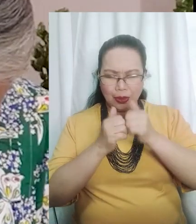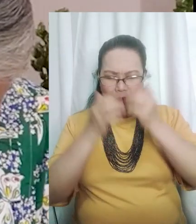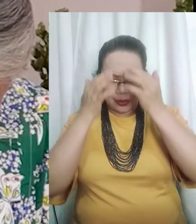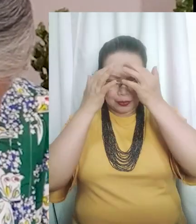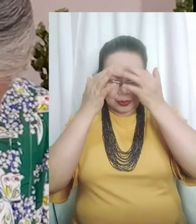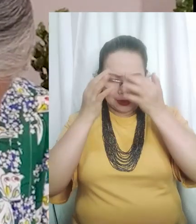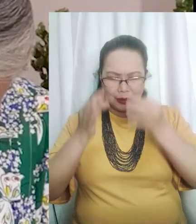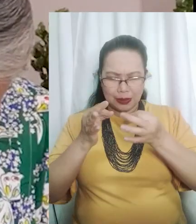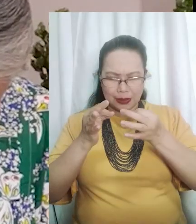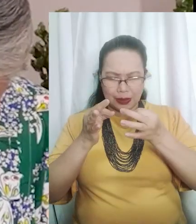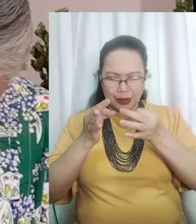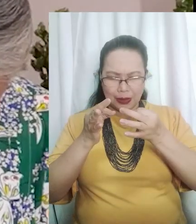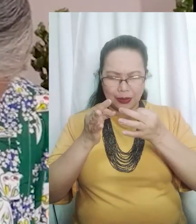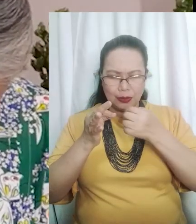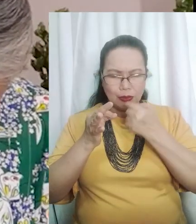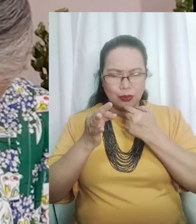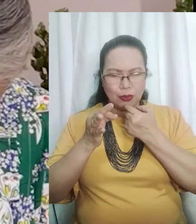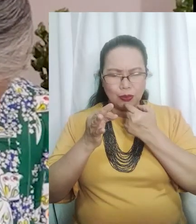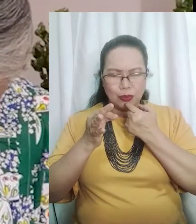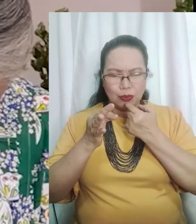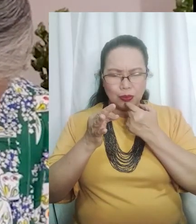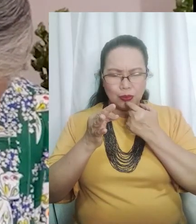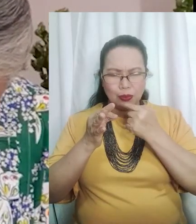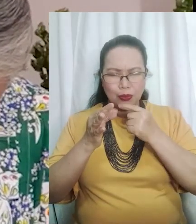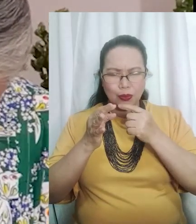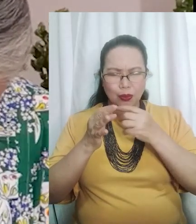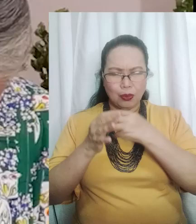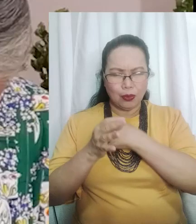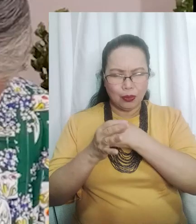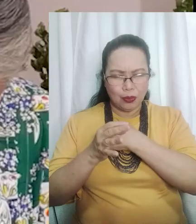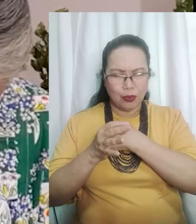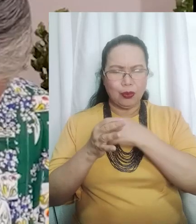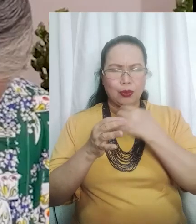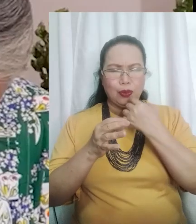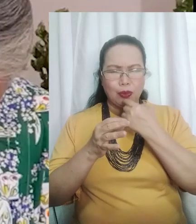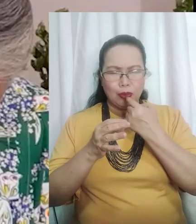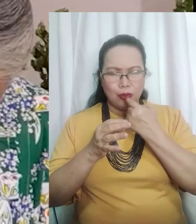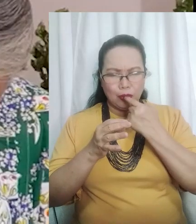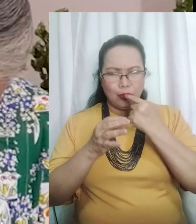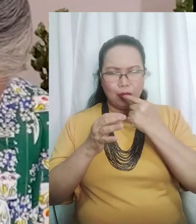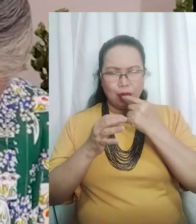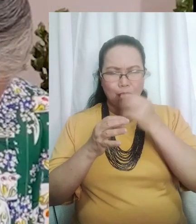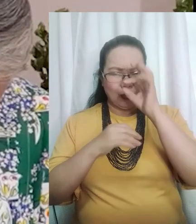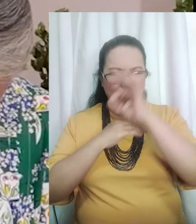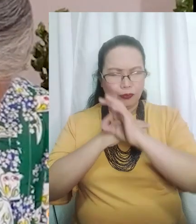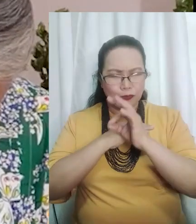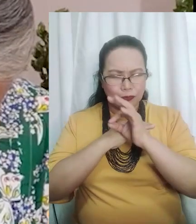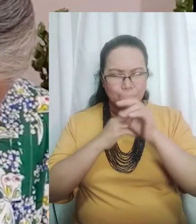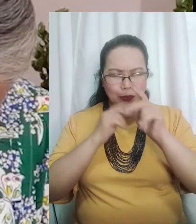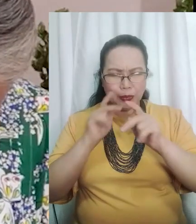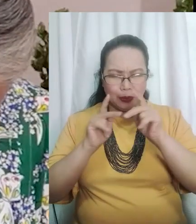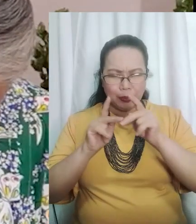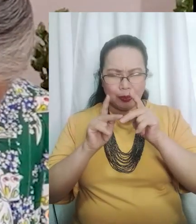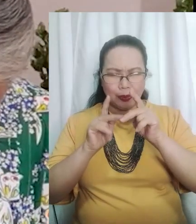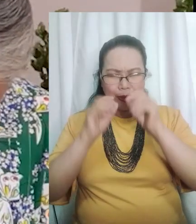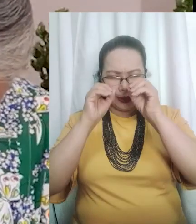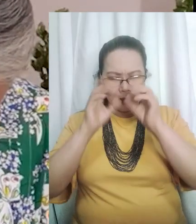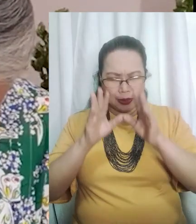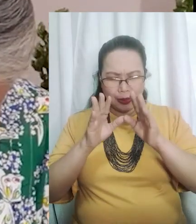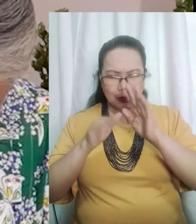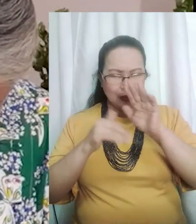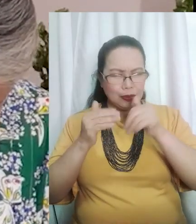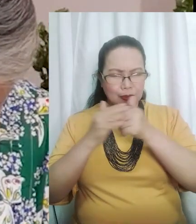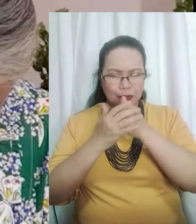decision makers, law enforcers, health workers, frontliners, educators, and